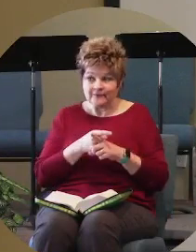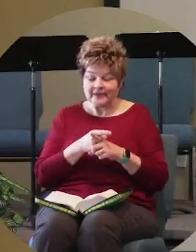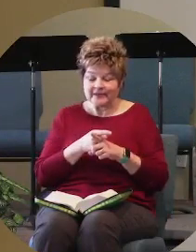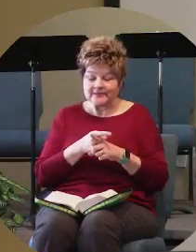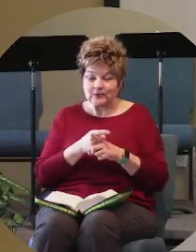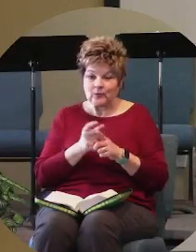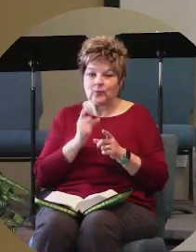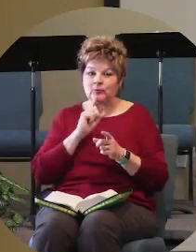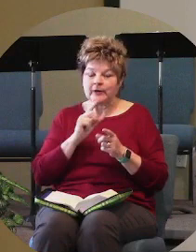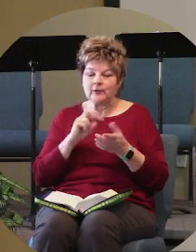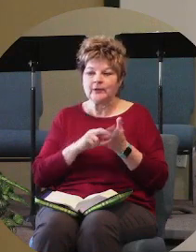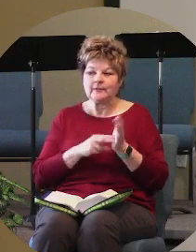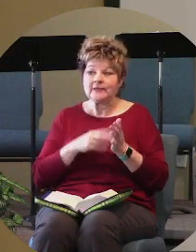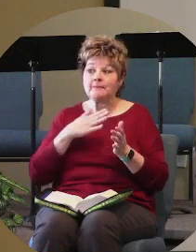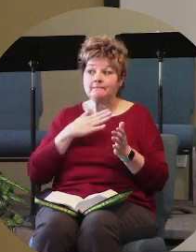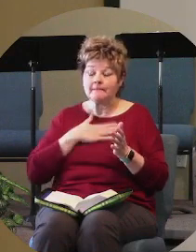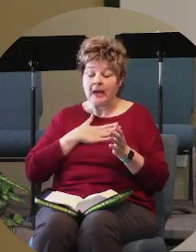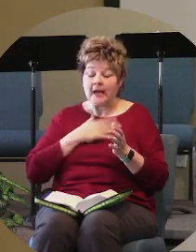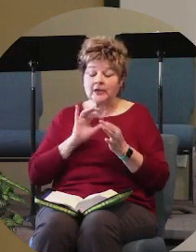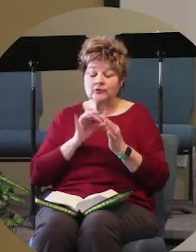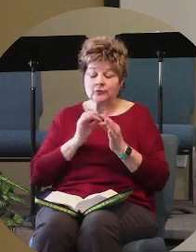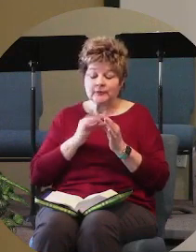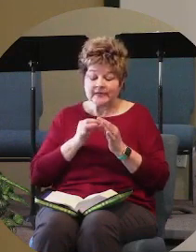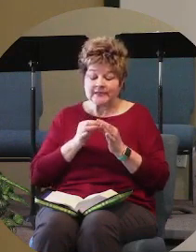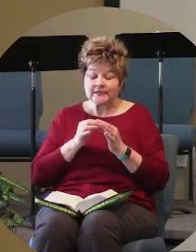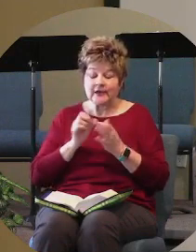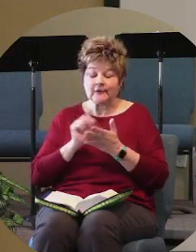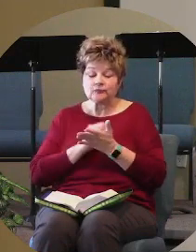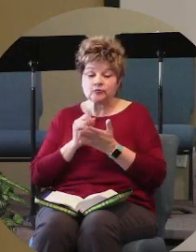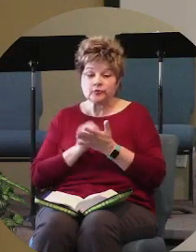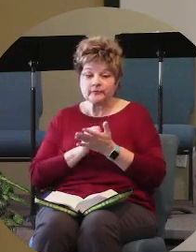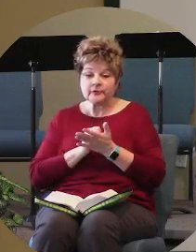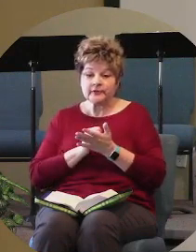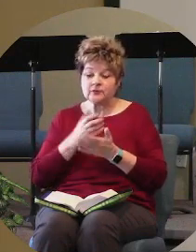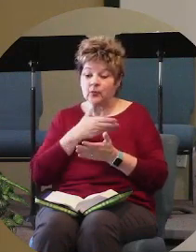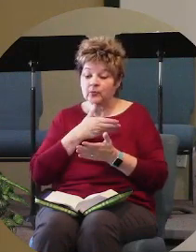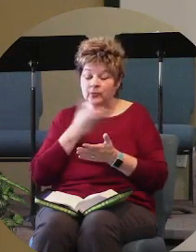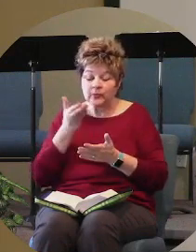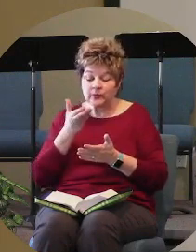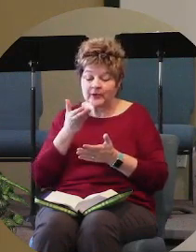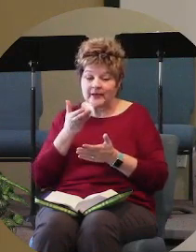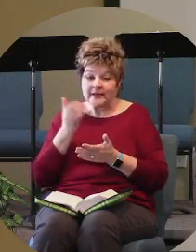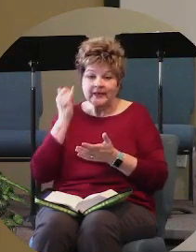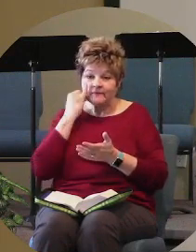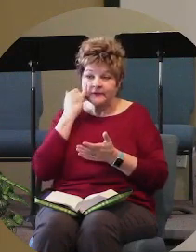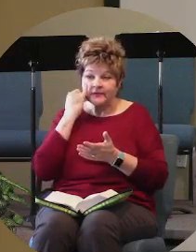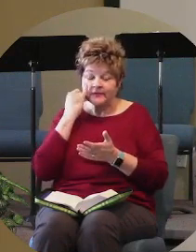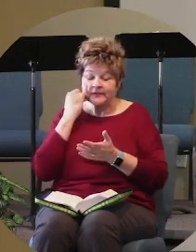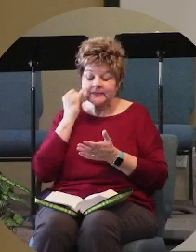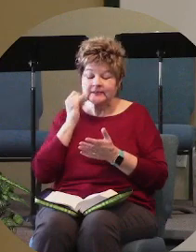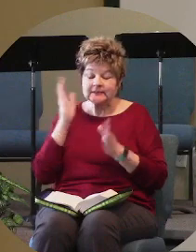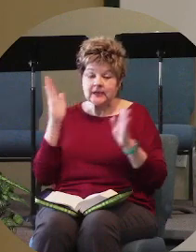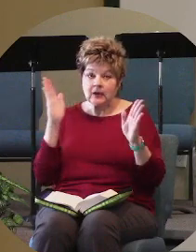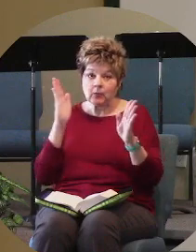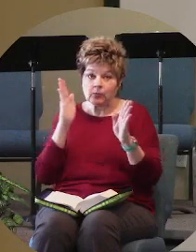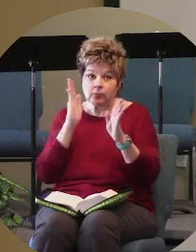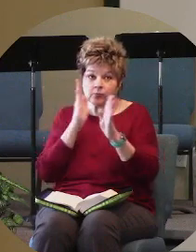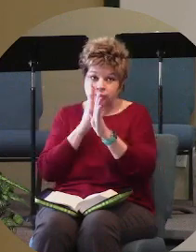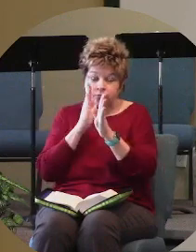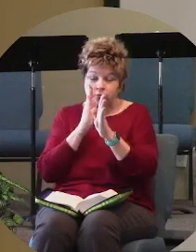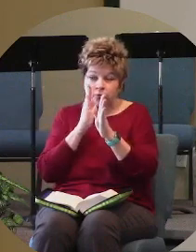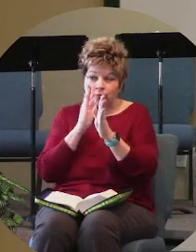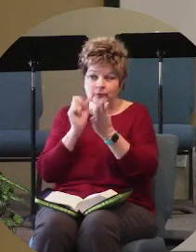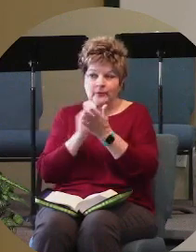My interpretation of Scripture is immaterial, of no value, if it doesn't line up with what